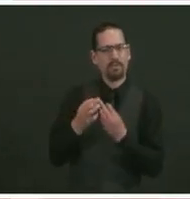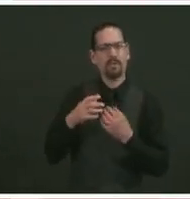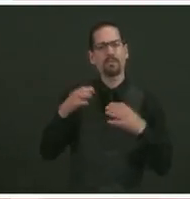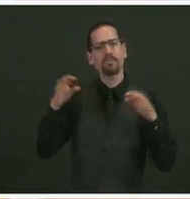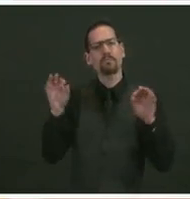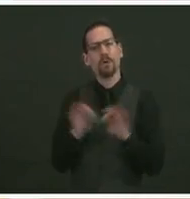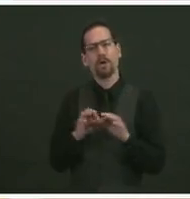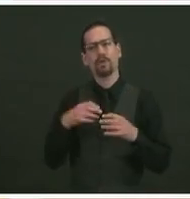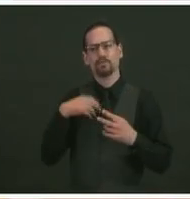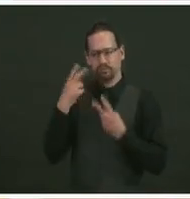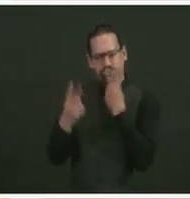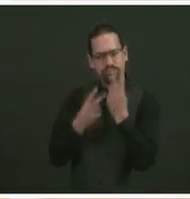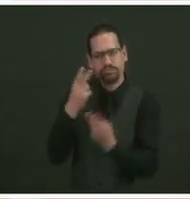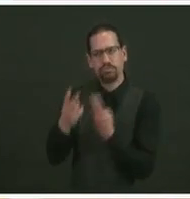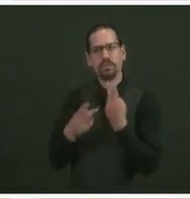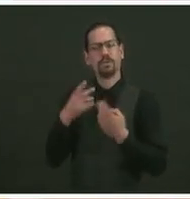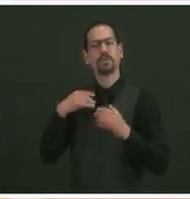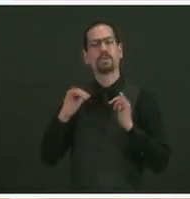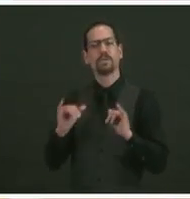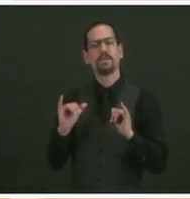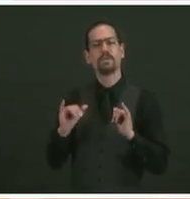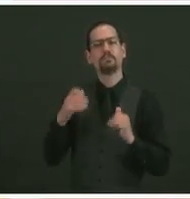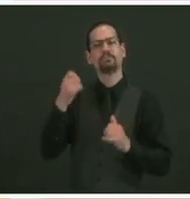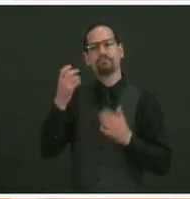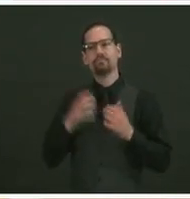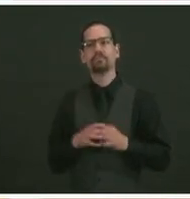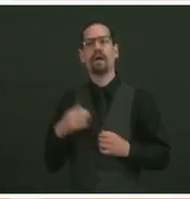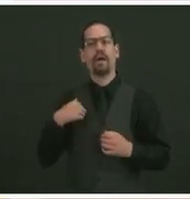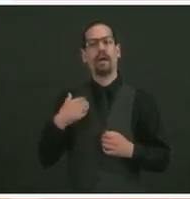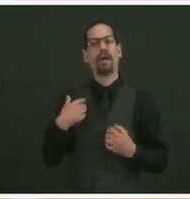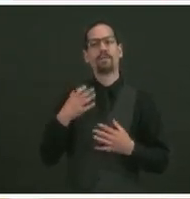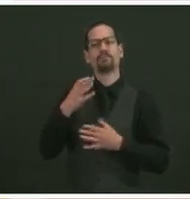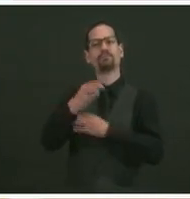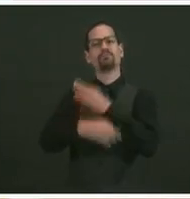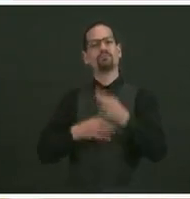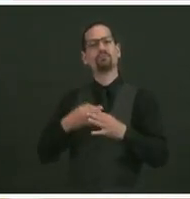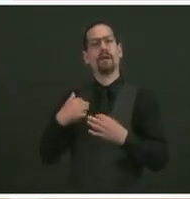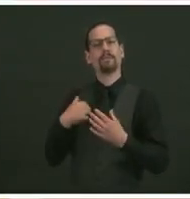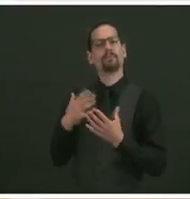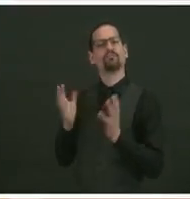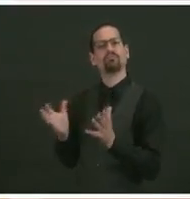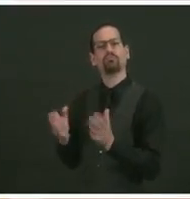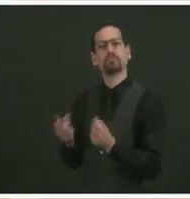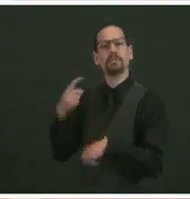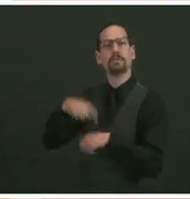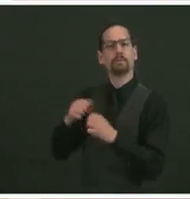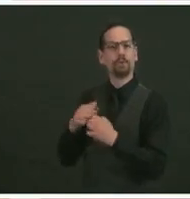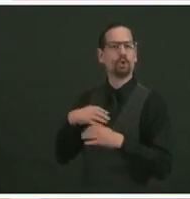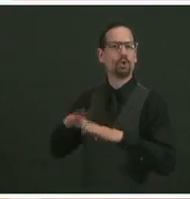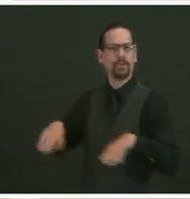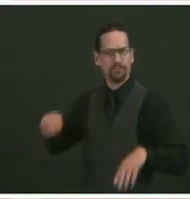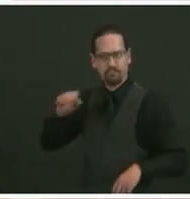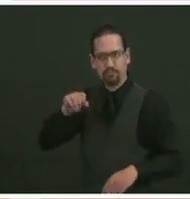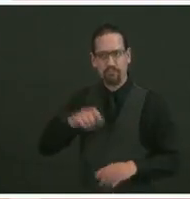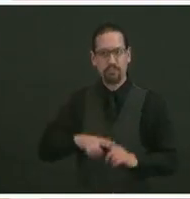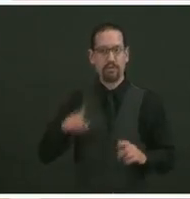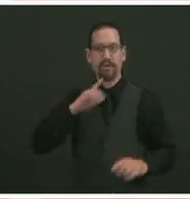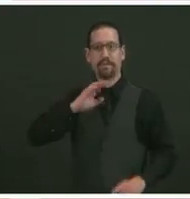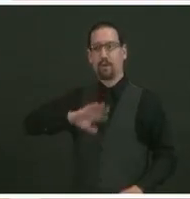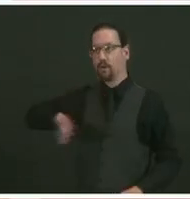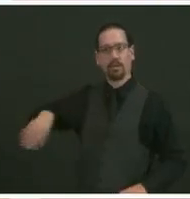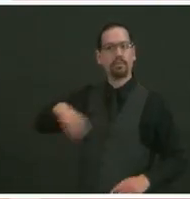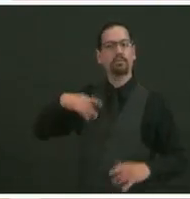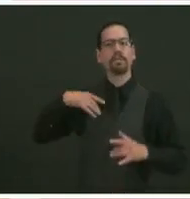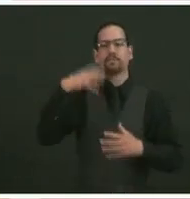is a thief is it's stealing a little bit more of my joy than it used to. My kids have these great events in life, and I can't share with them. And so, like, this